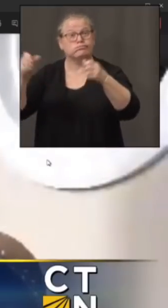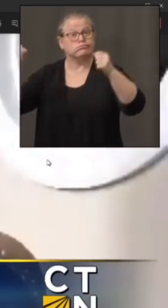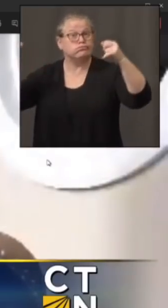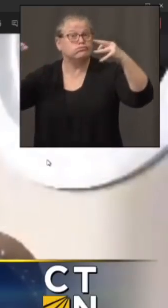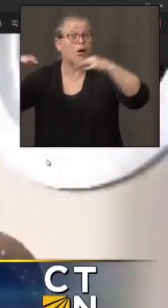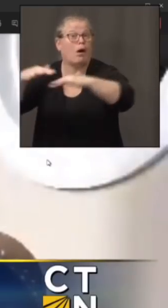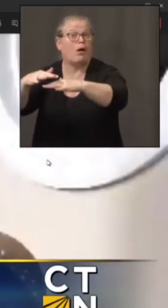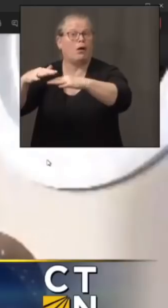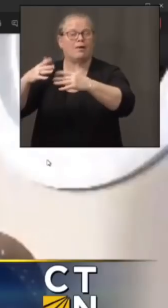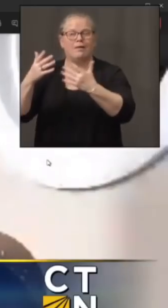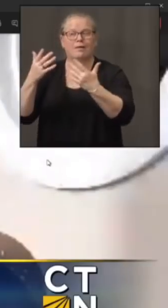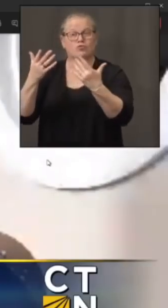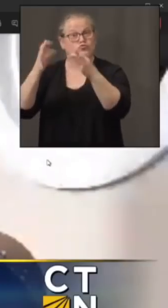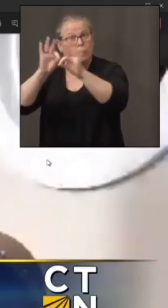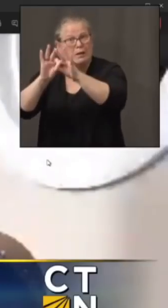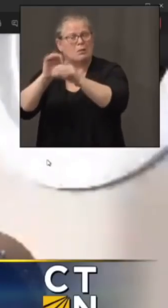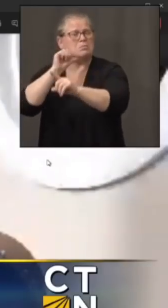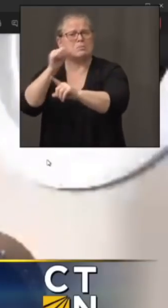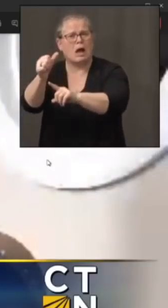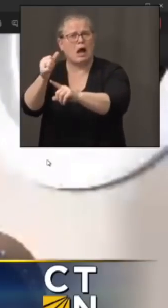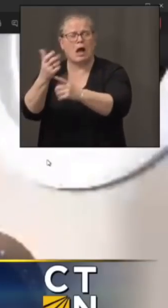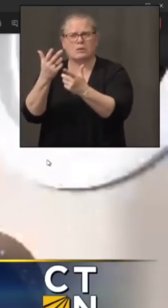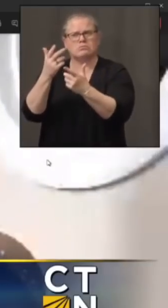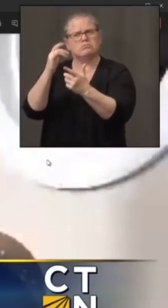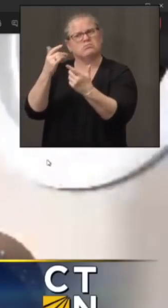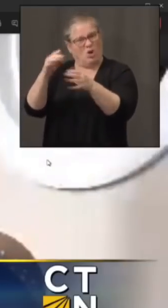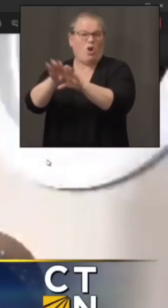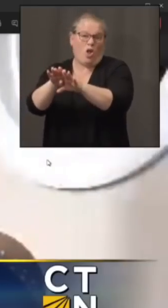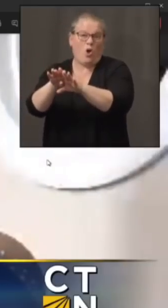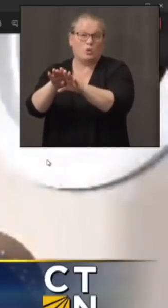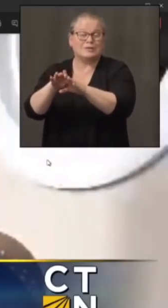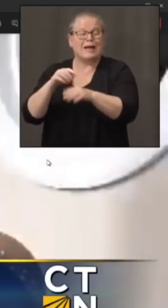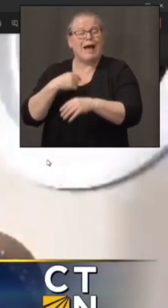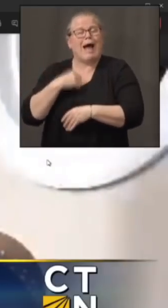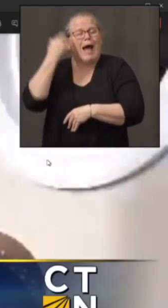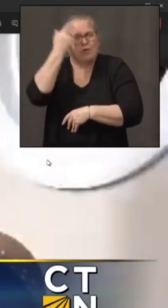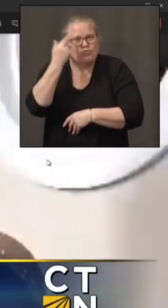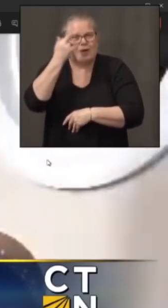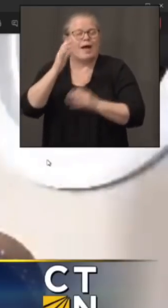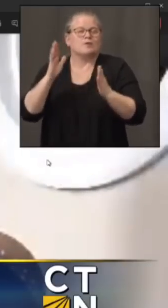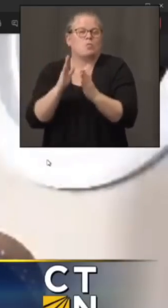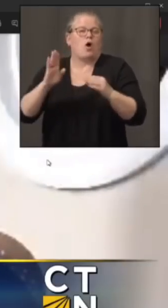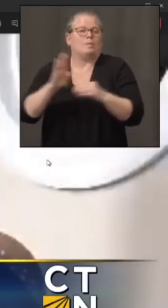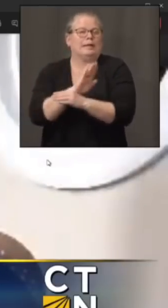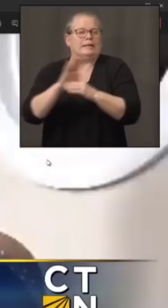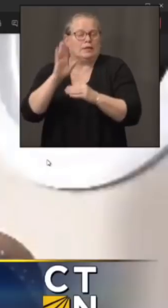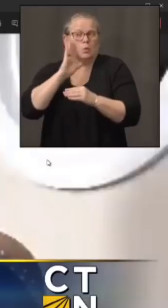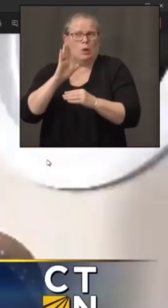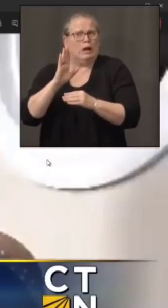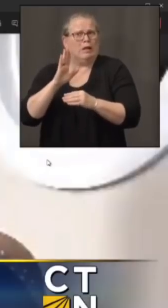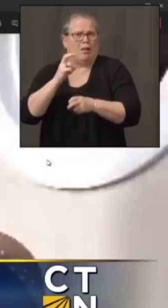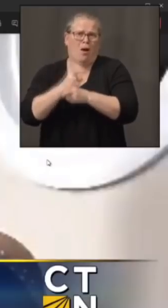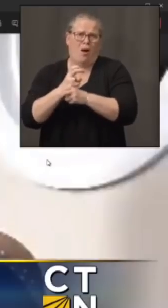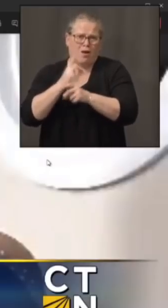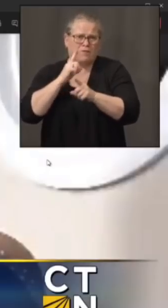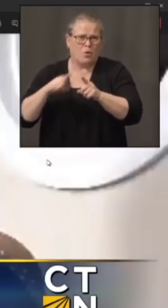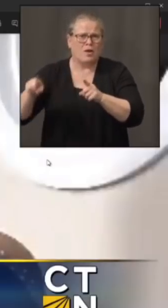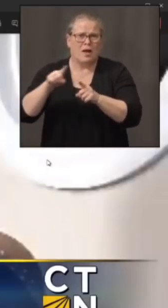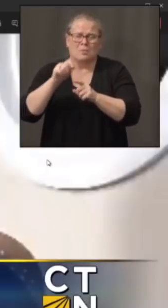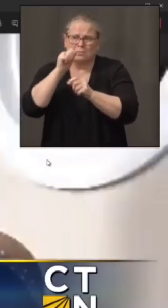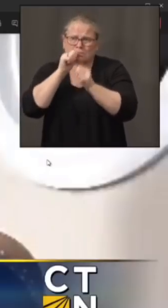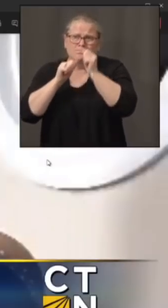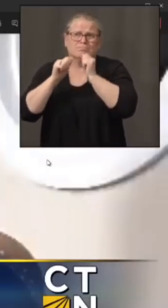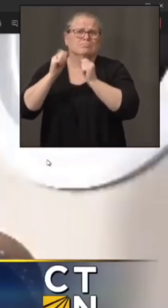it's not a critical function, recognizing it's going to put a lot of hardship on small businesses. I don't want to be cavalier about this. There's a lot of people who work in